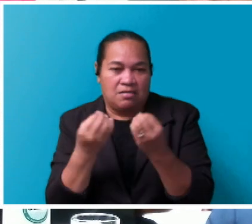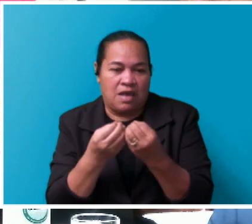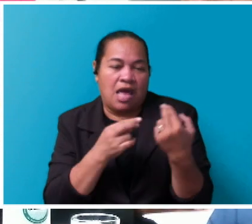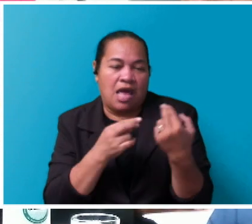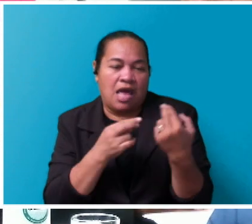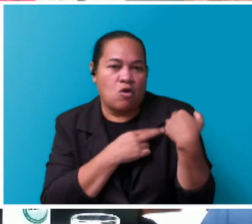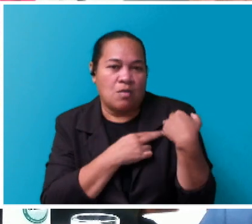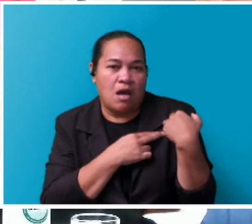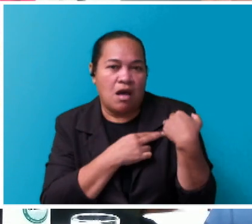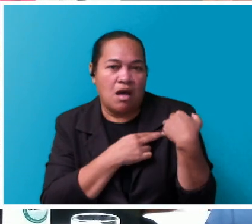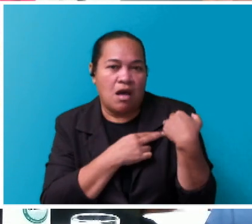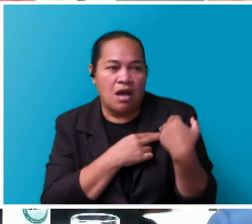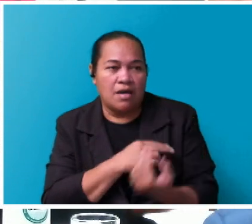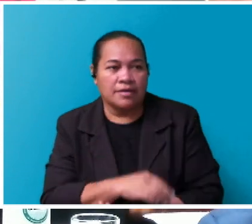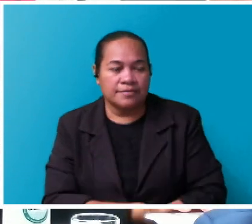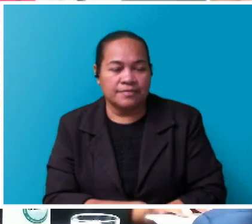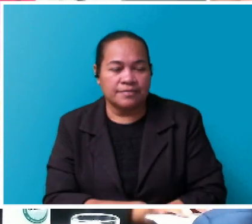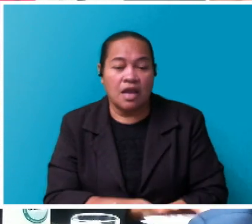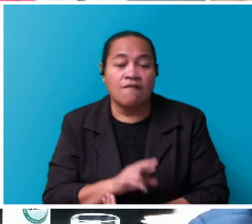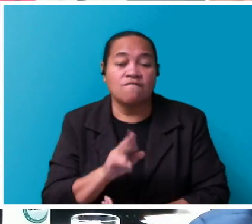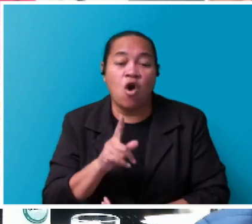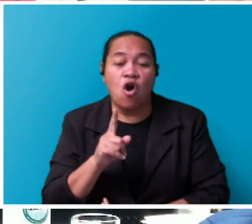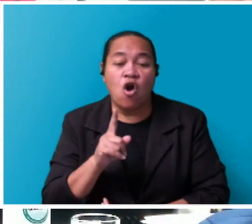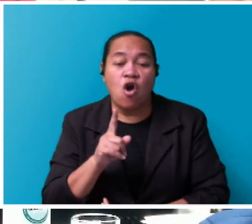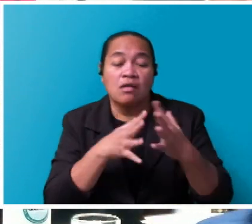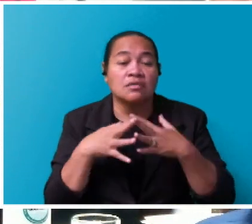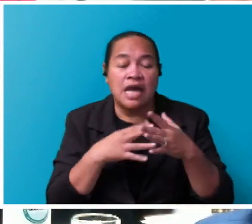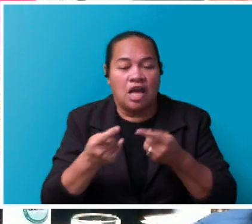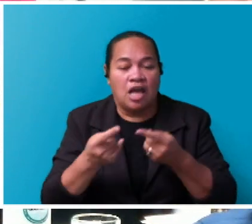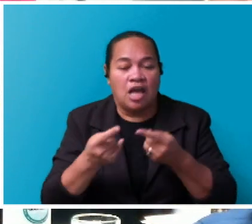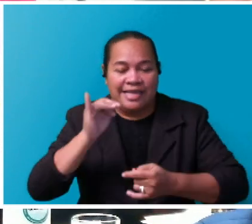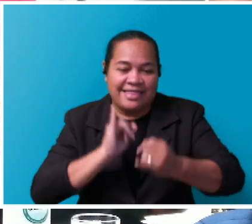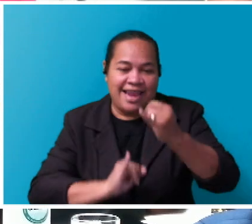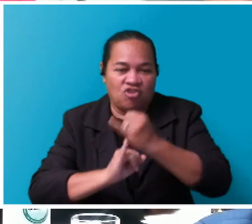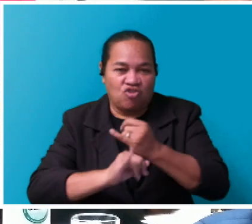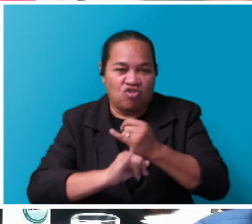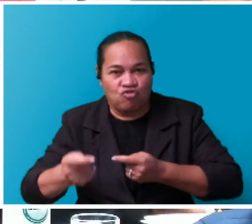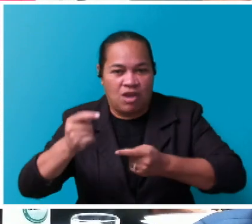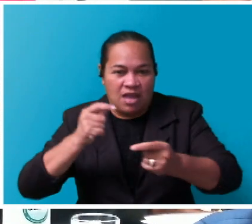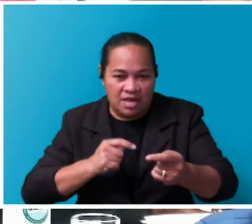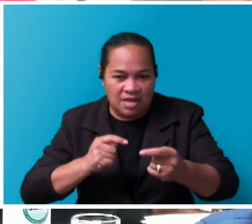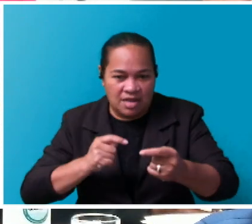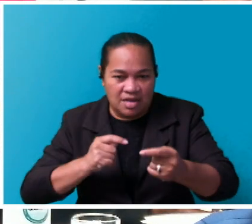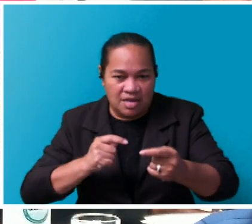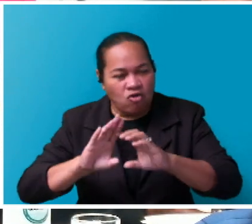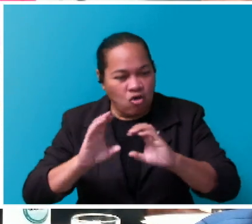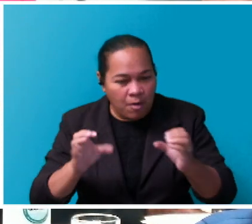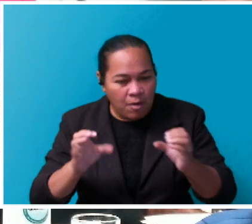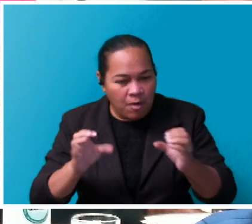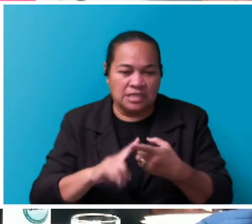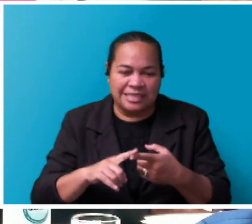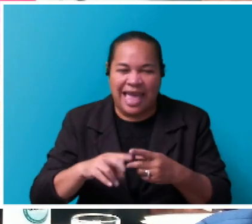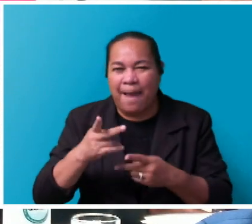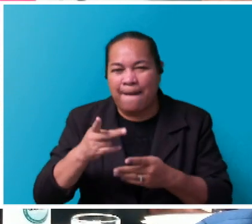responsible for USA's international trade, commodity, and direct investment